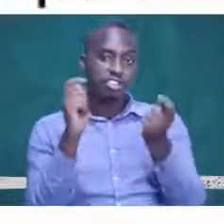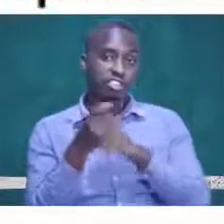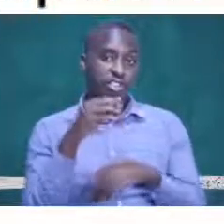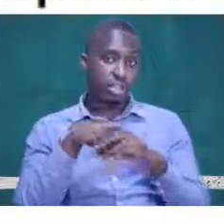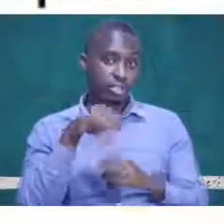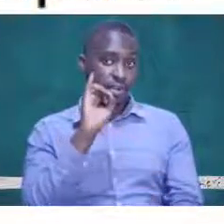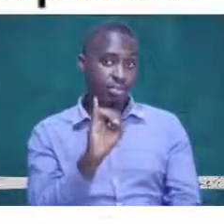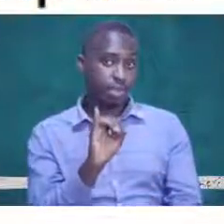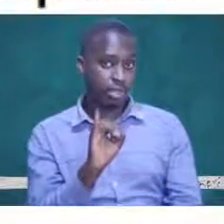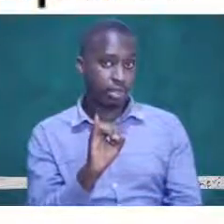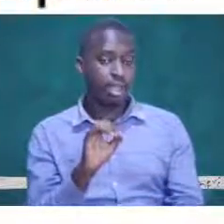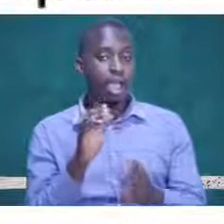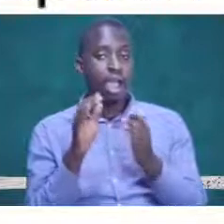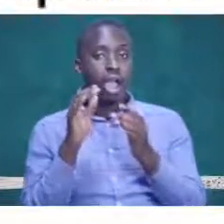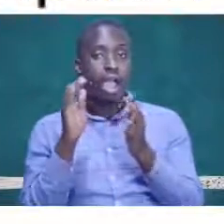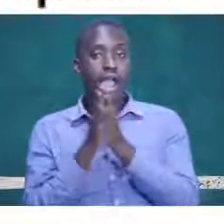investment